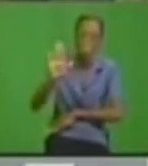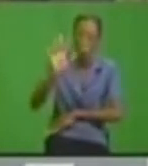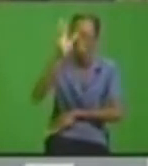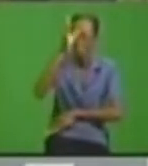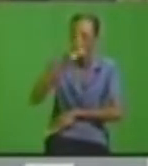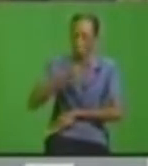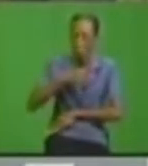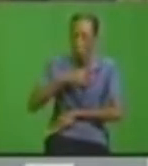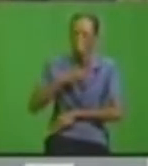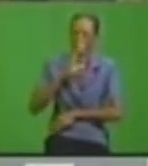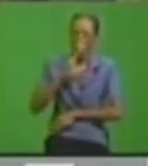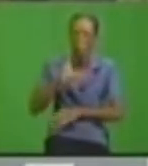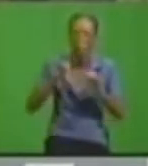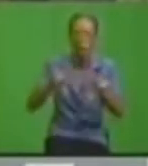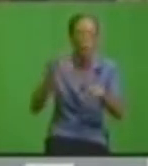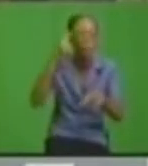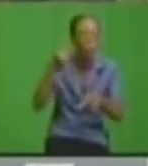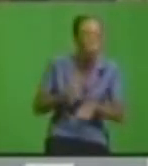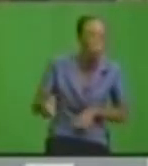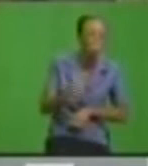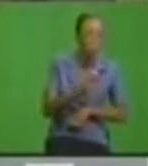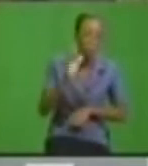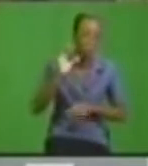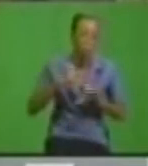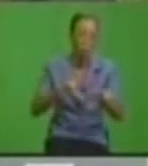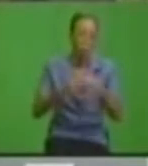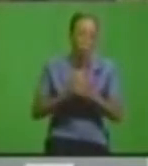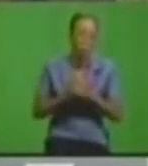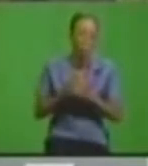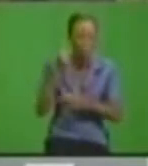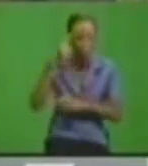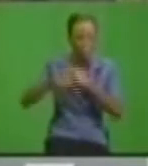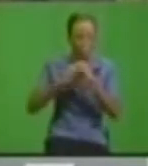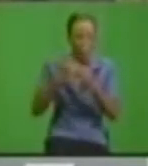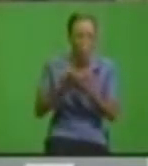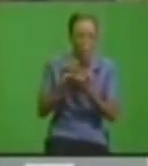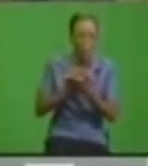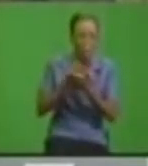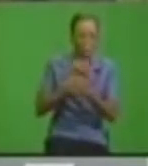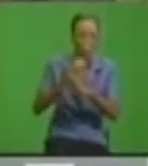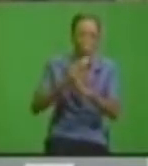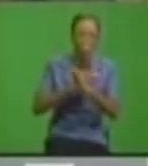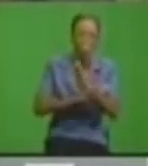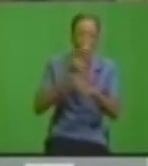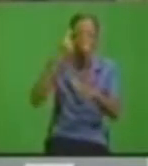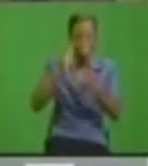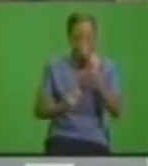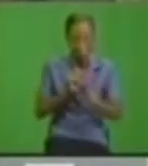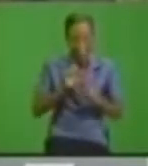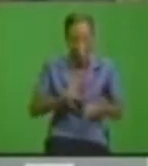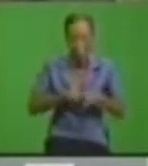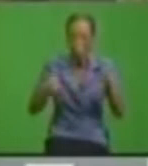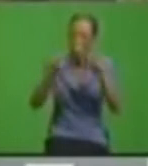man at work, ensuring the economic well-being of not just Trinidad and Tobago, but